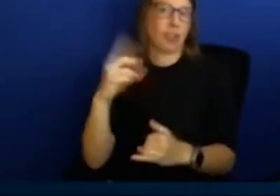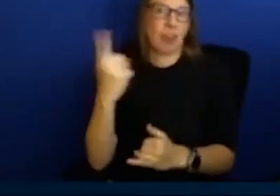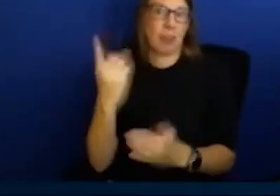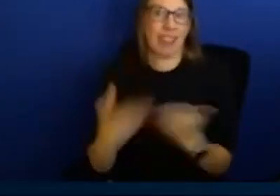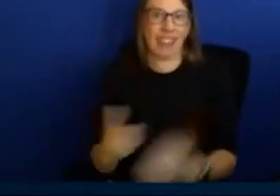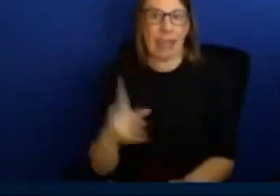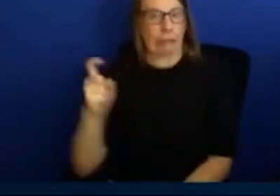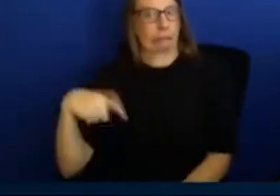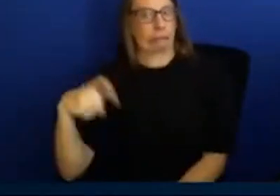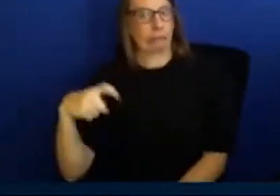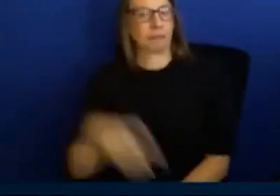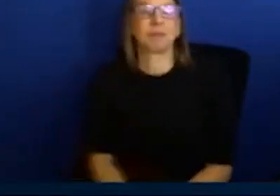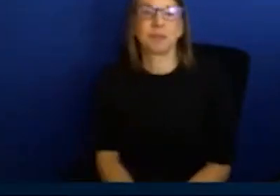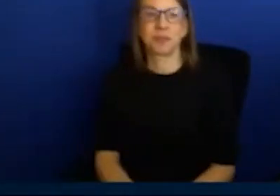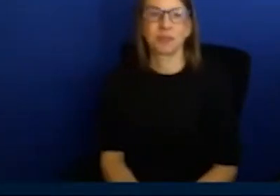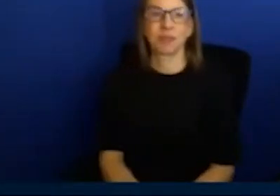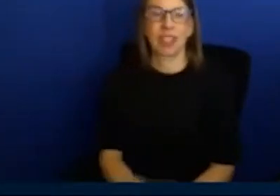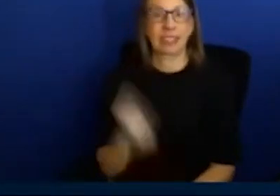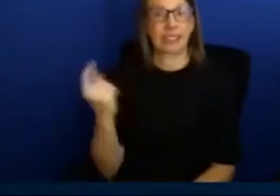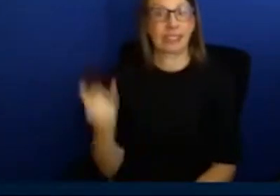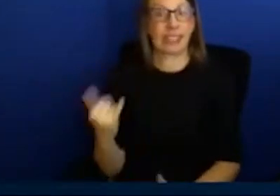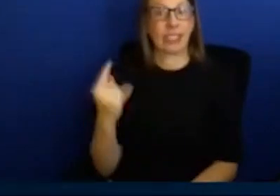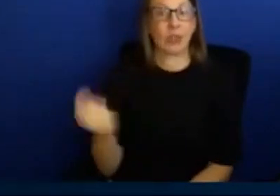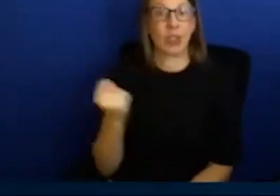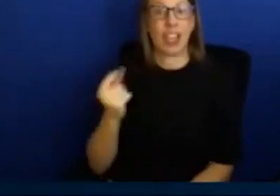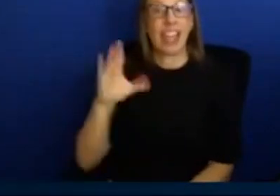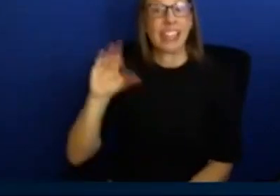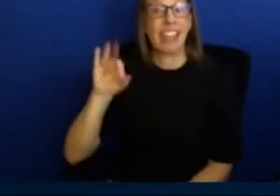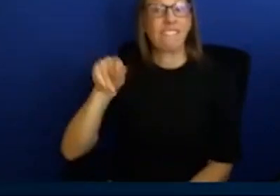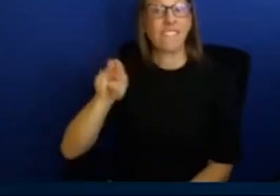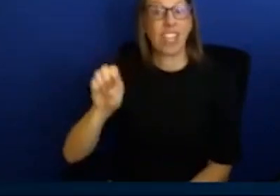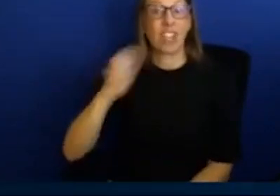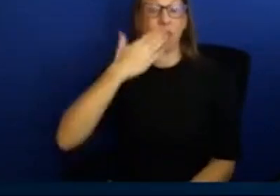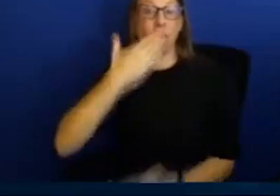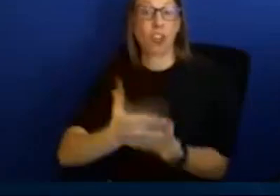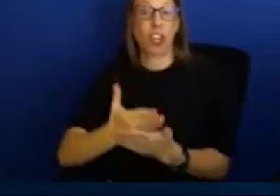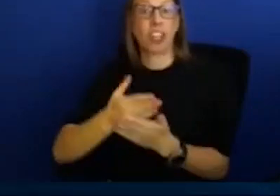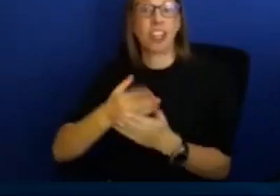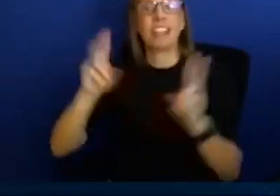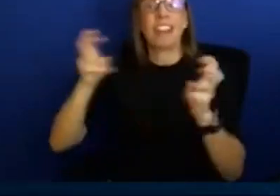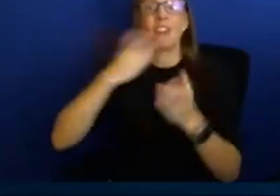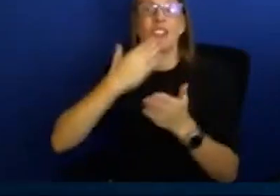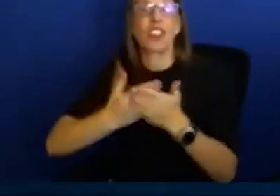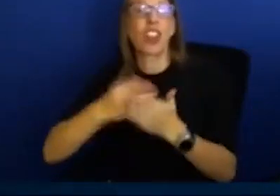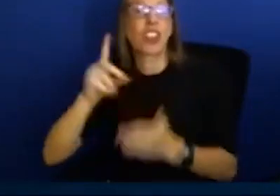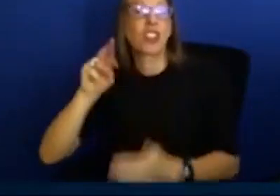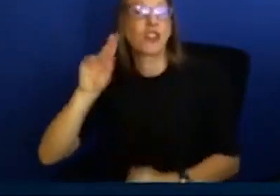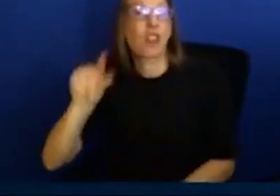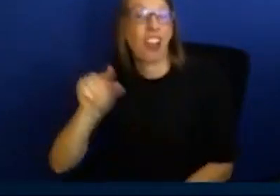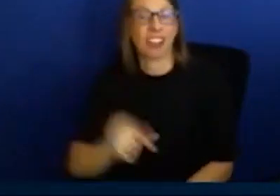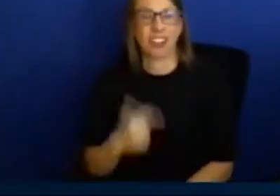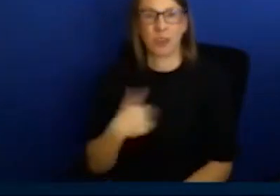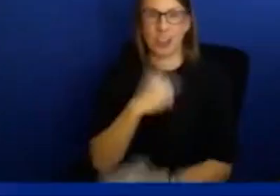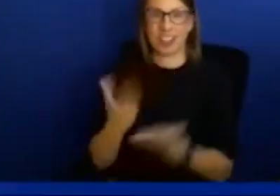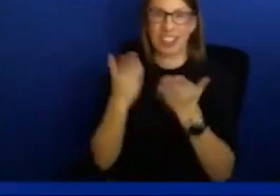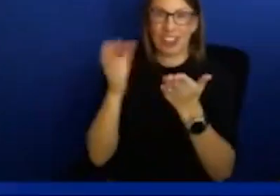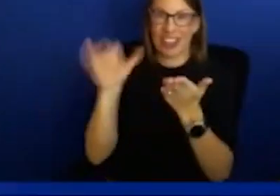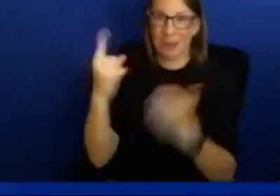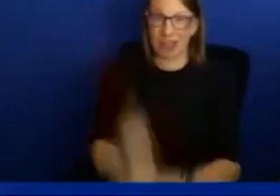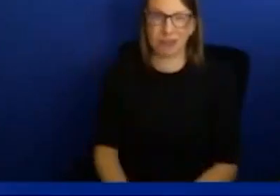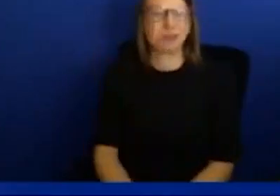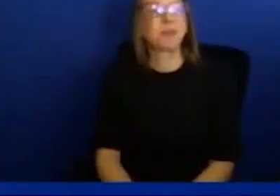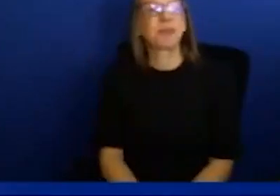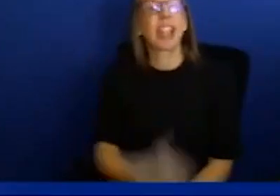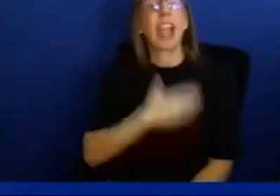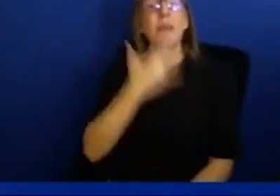you. It's a Tuesday. Caffeine is good. It is a good drug. So. That is one we suggest. Okay. Yes. All right. So happy birthday